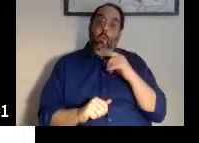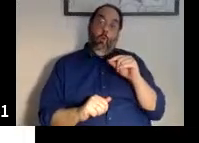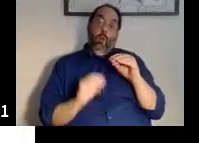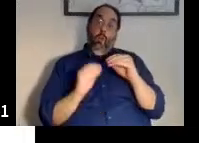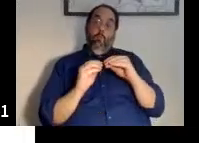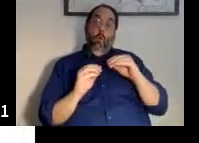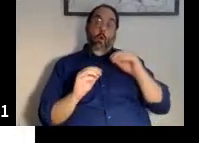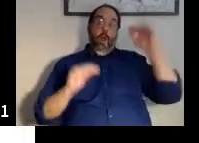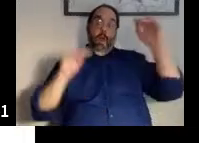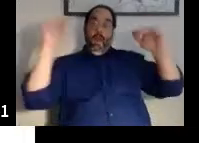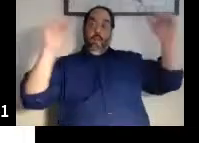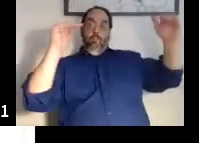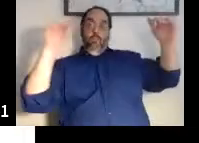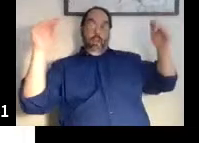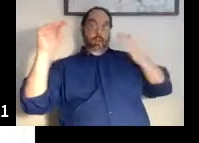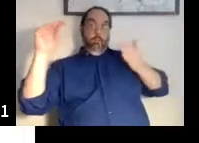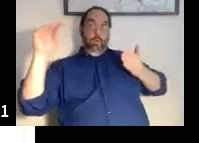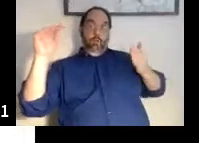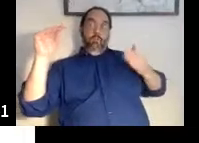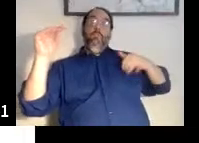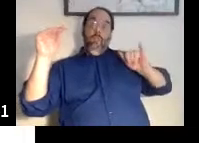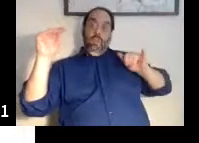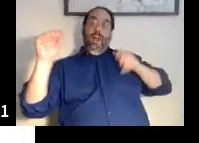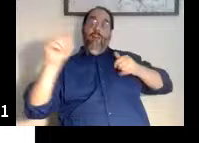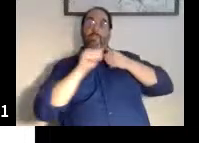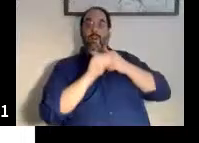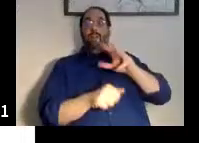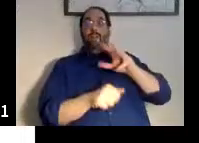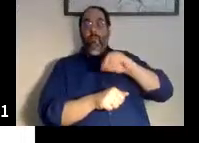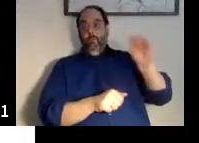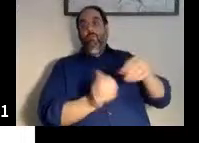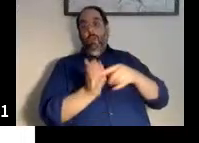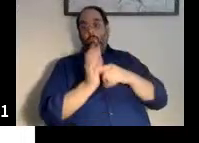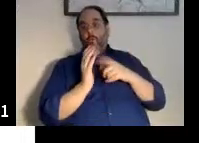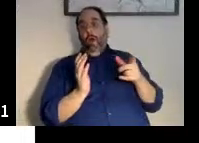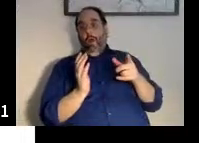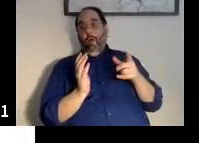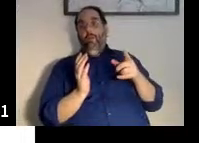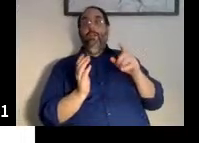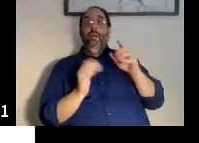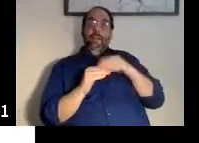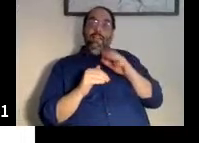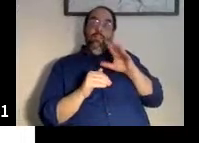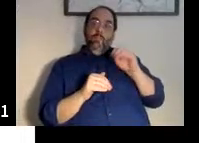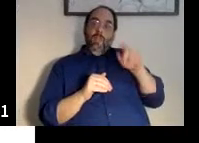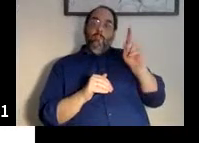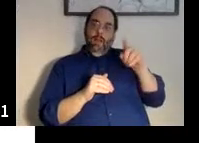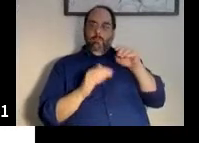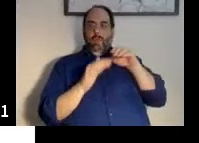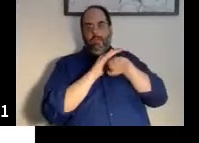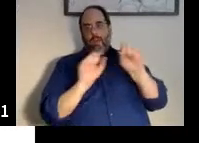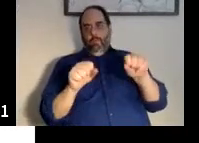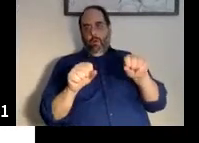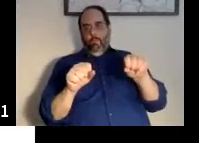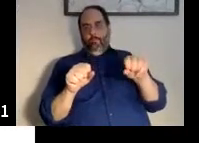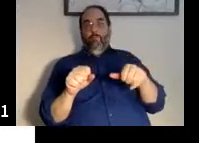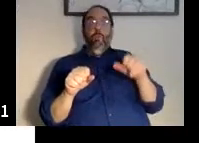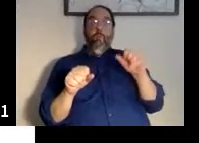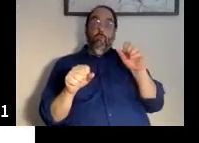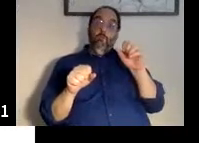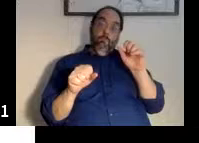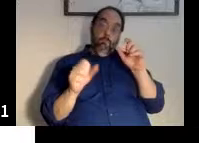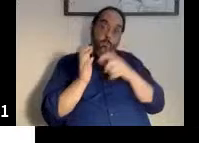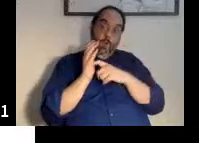plate components, you still have to meet the 50% required to be accessible, right? So of that, you can ramp, or you